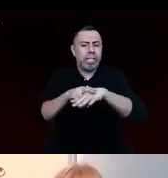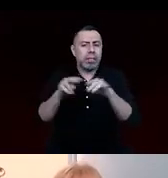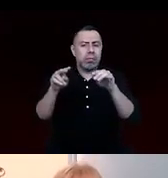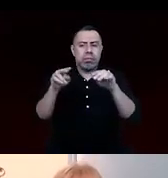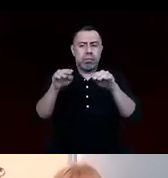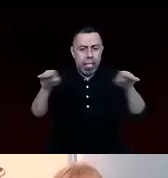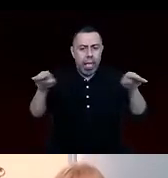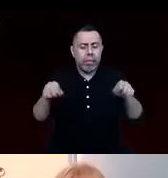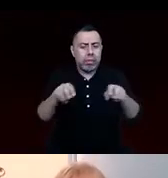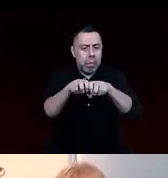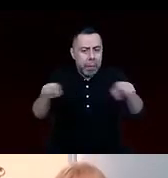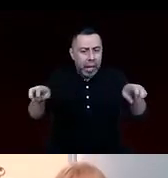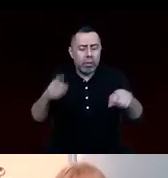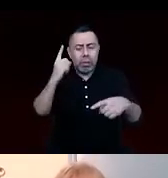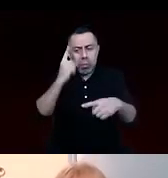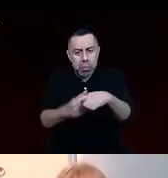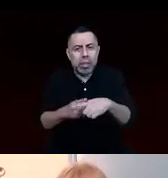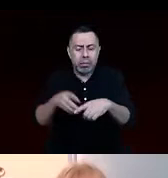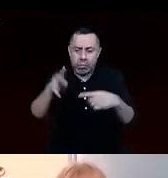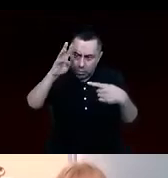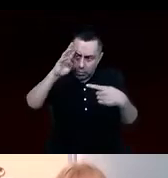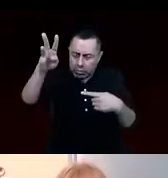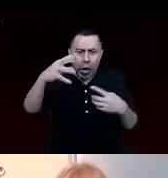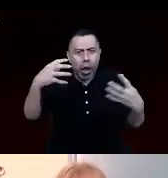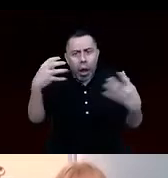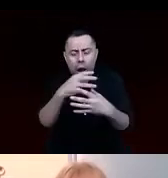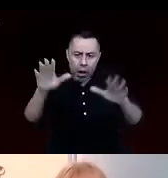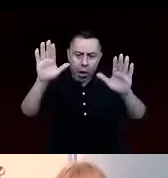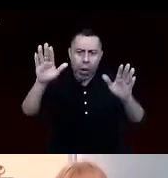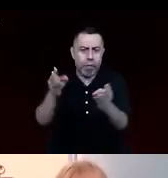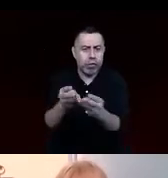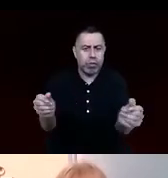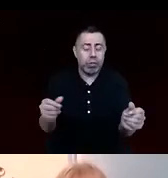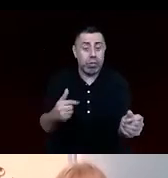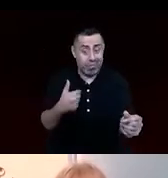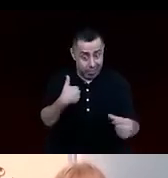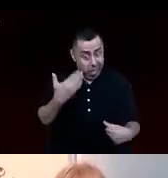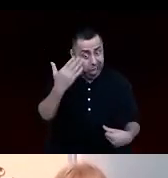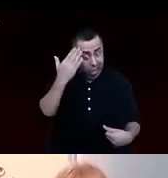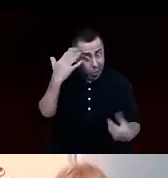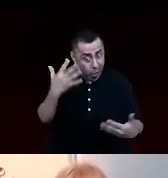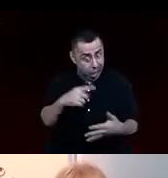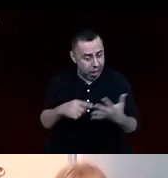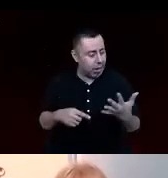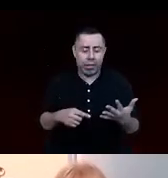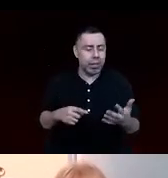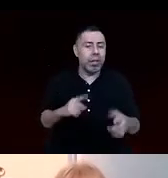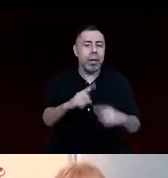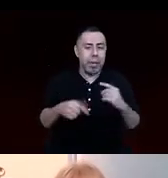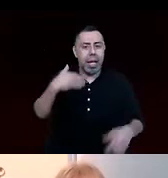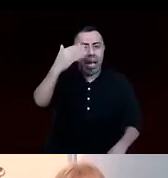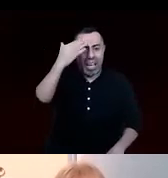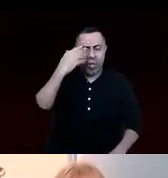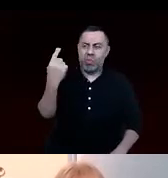credible solutions, but I don't have them. I just know something needs to be done to